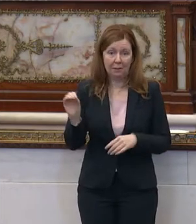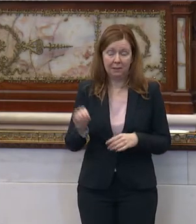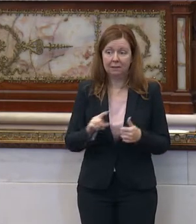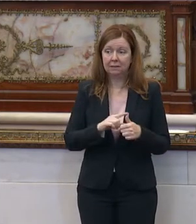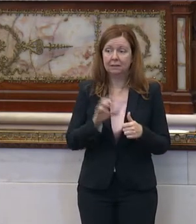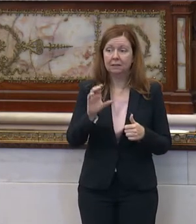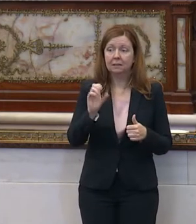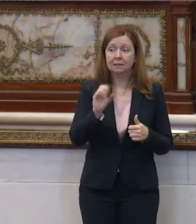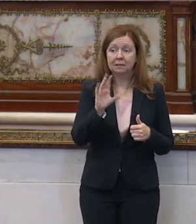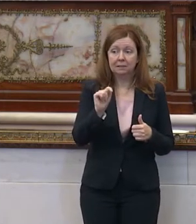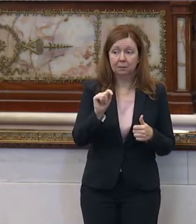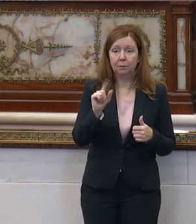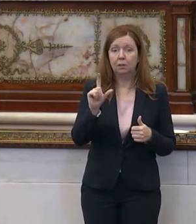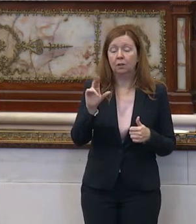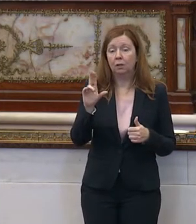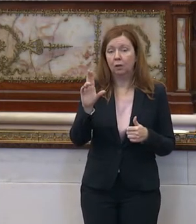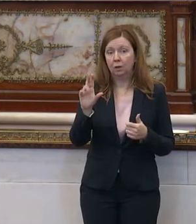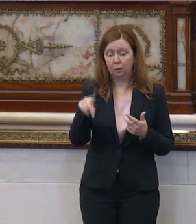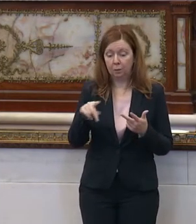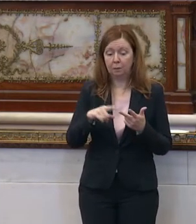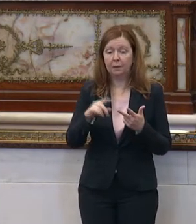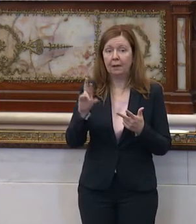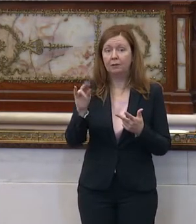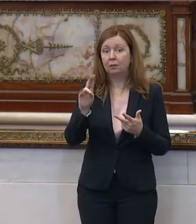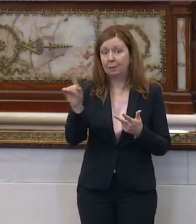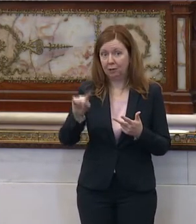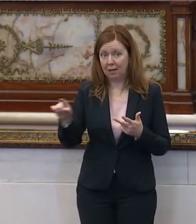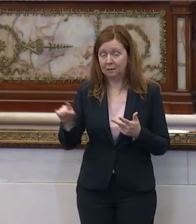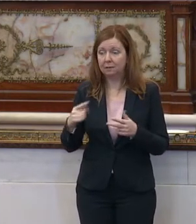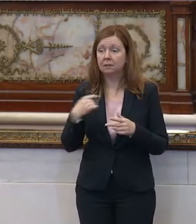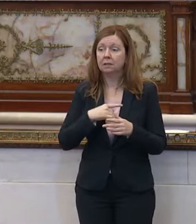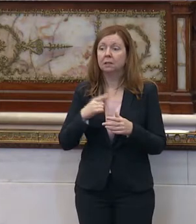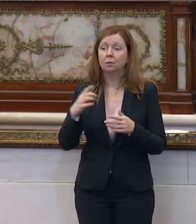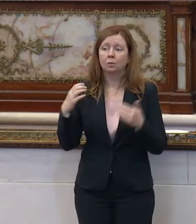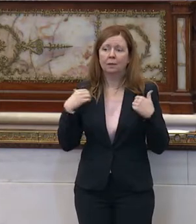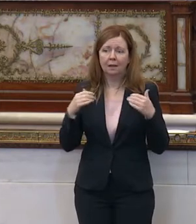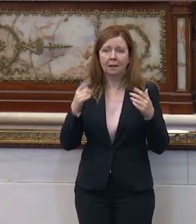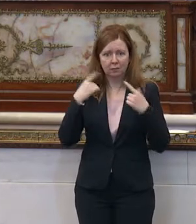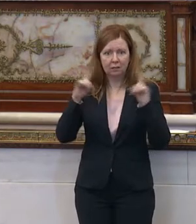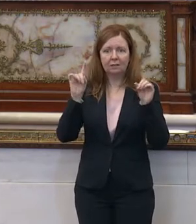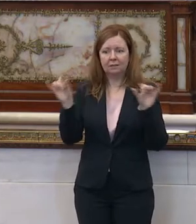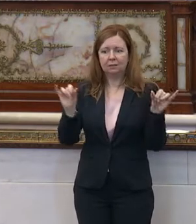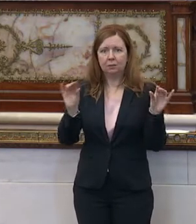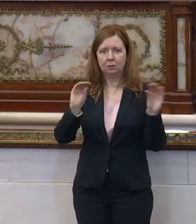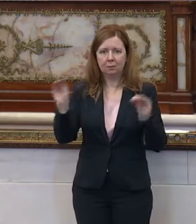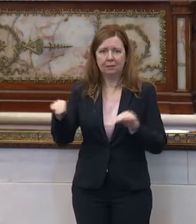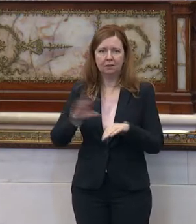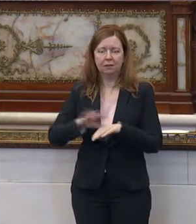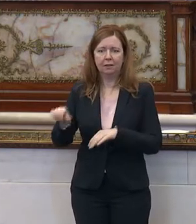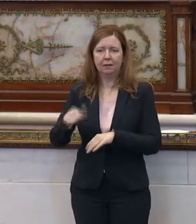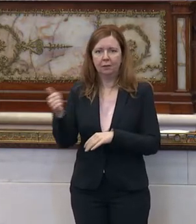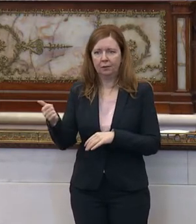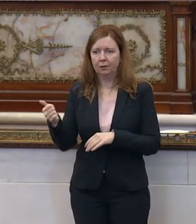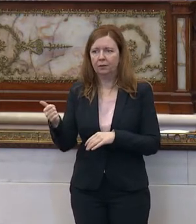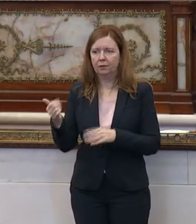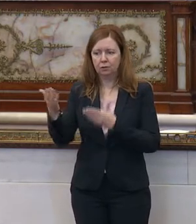Siebert, Loop, and Ramirez. And then we achieve similar percentages on the other